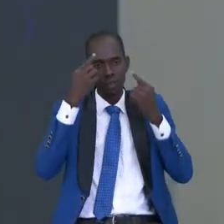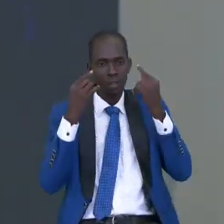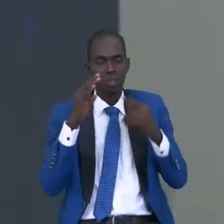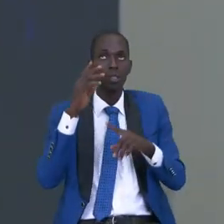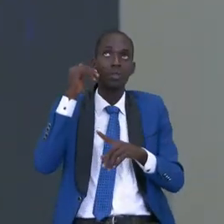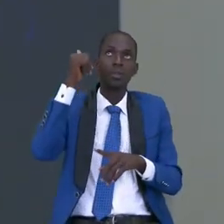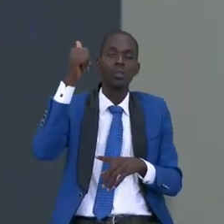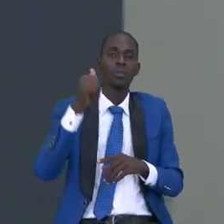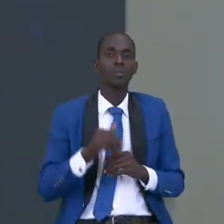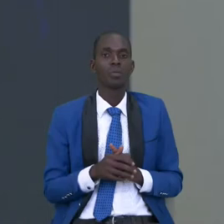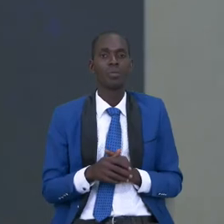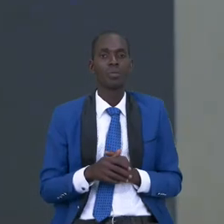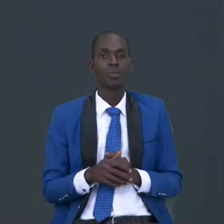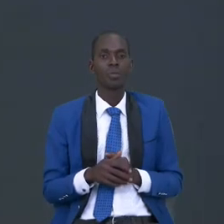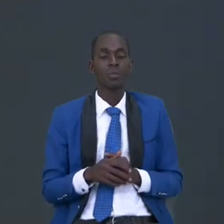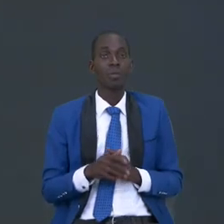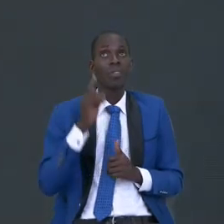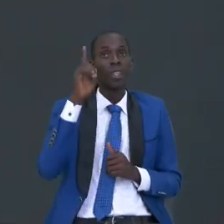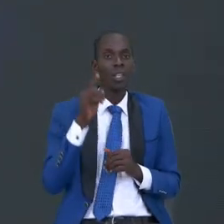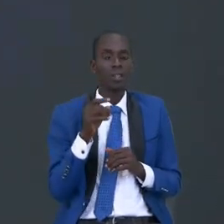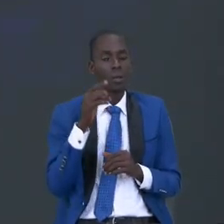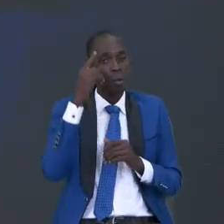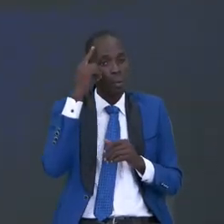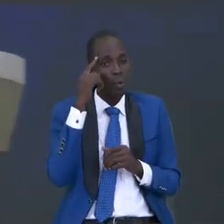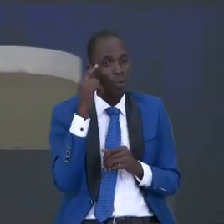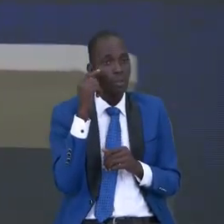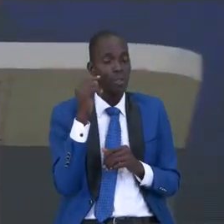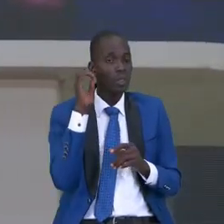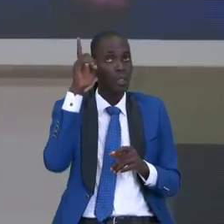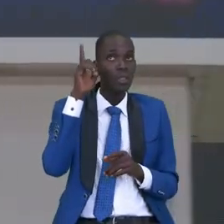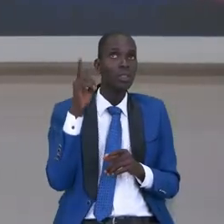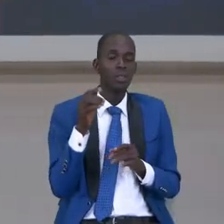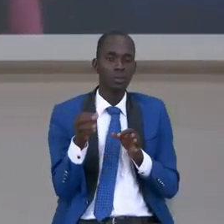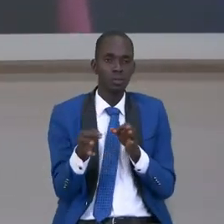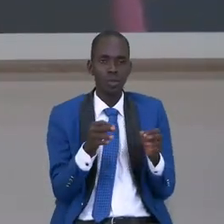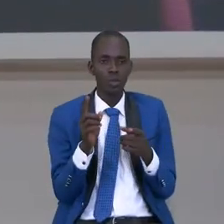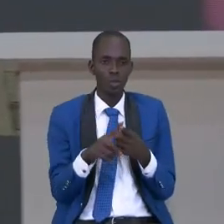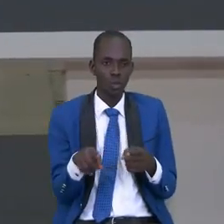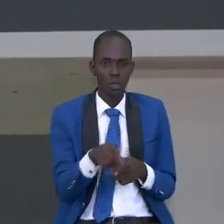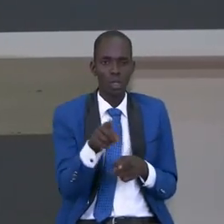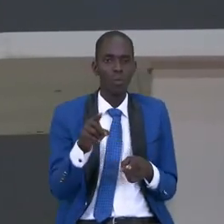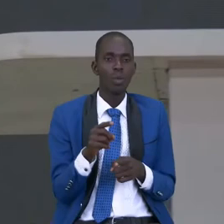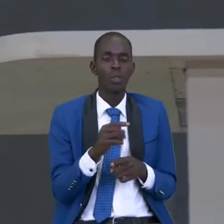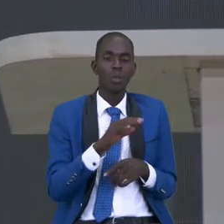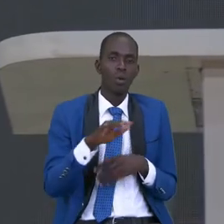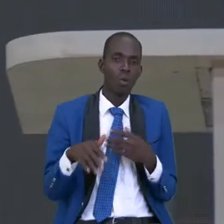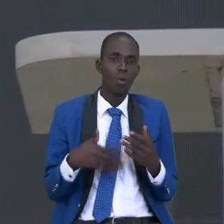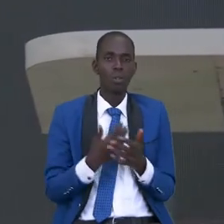himself. He expounded unto them the things